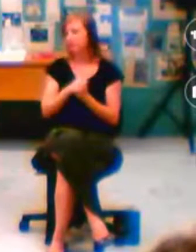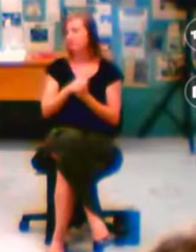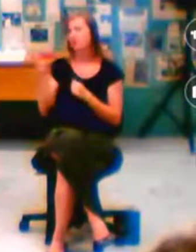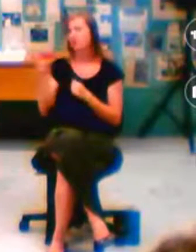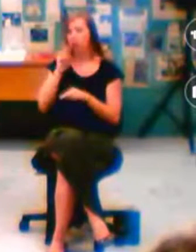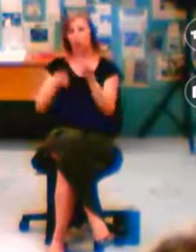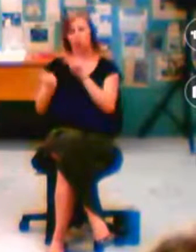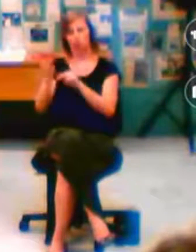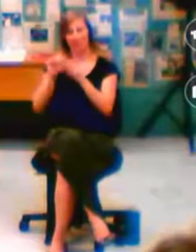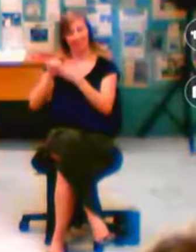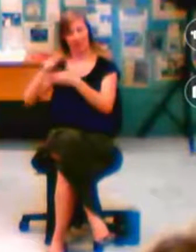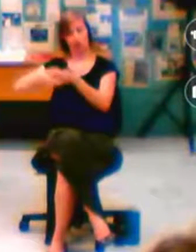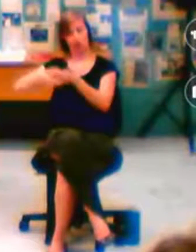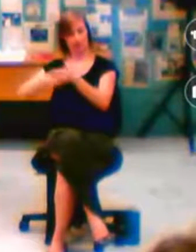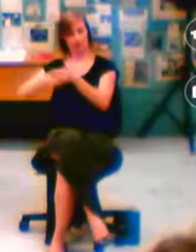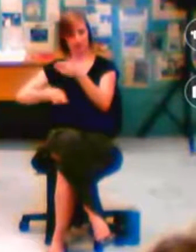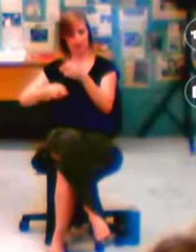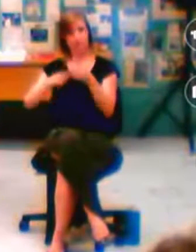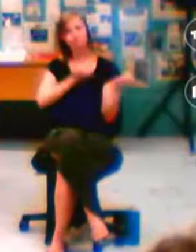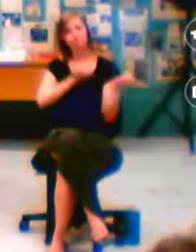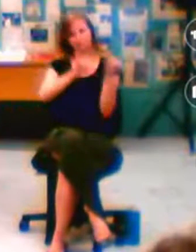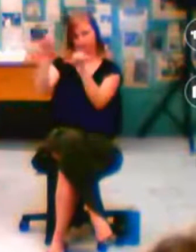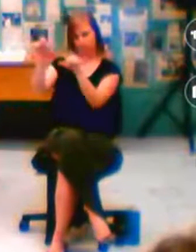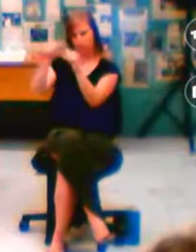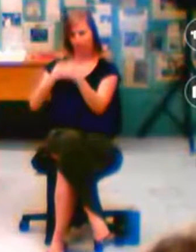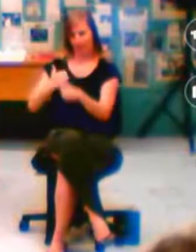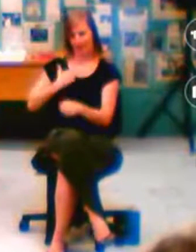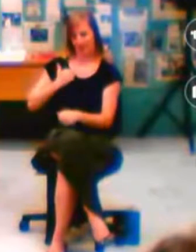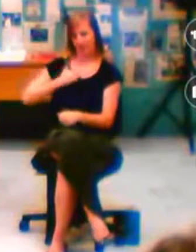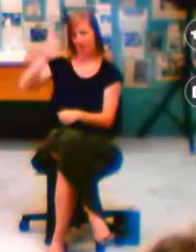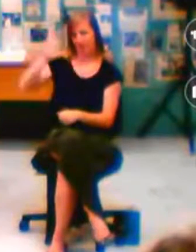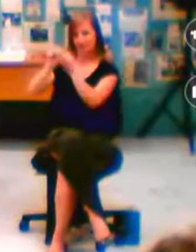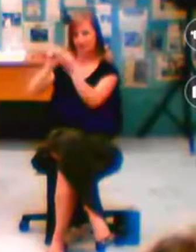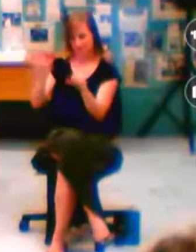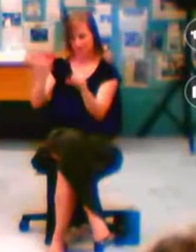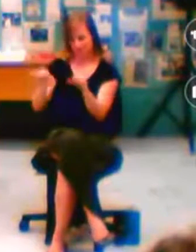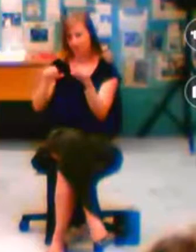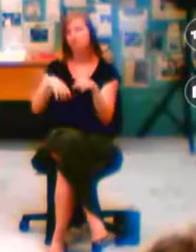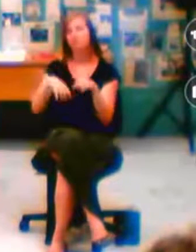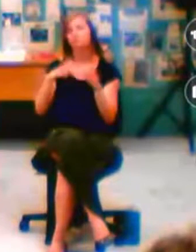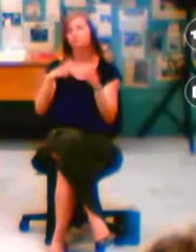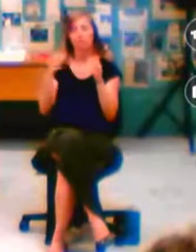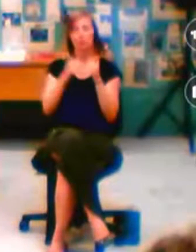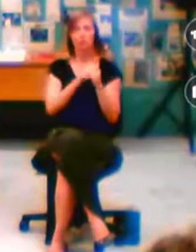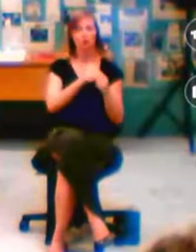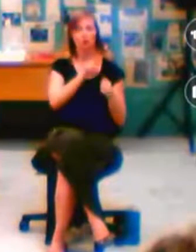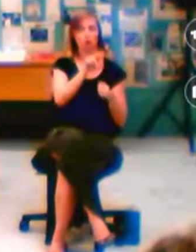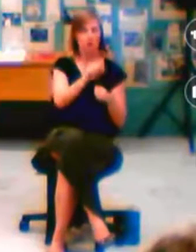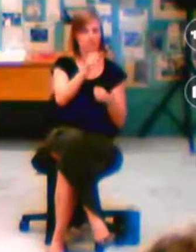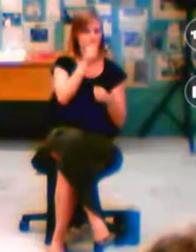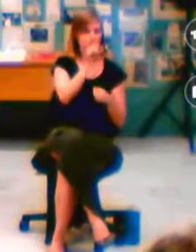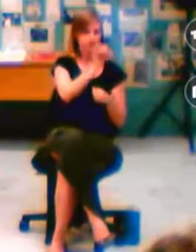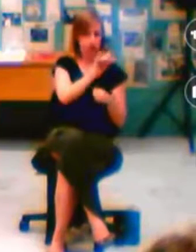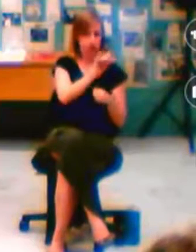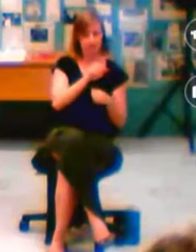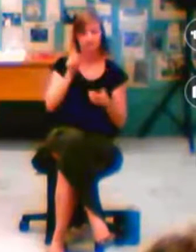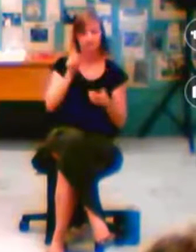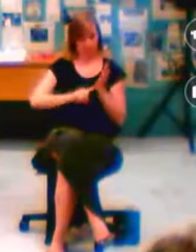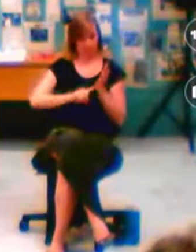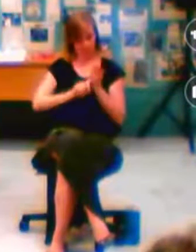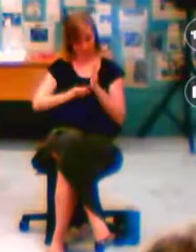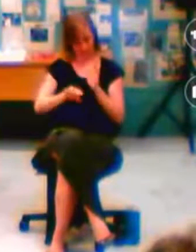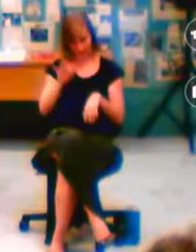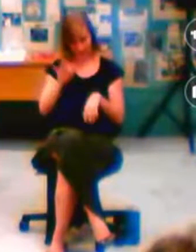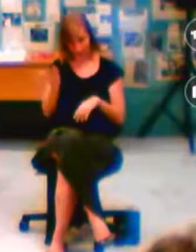about its bottom line profit. Patricia Danzen, who's a professor at Wharton, looked at the overhead cost of having something